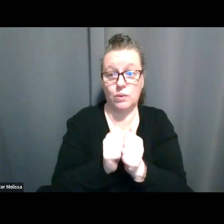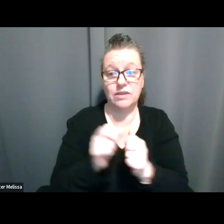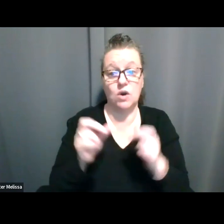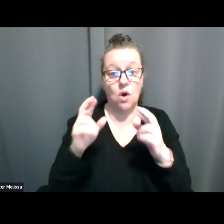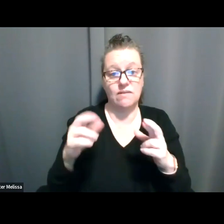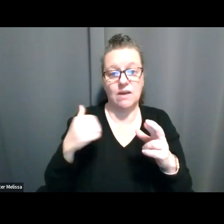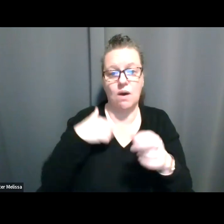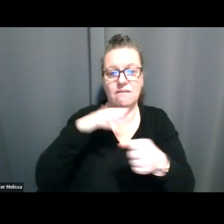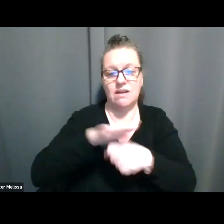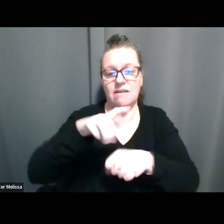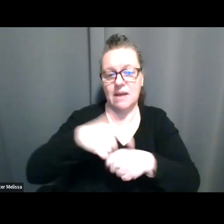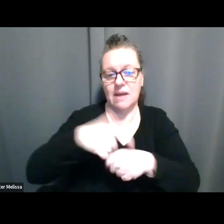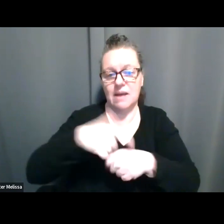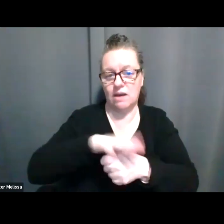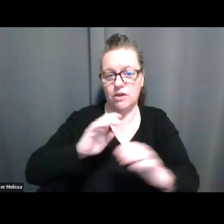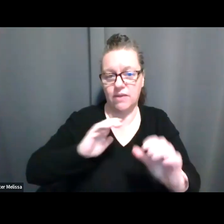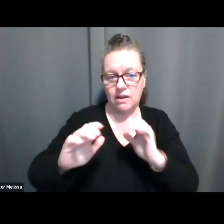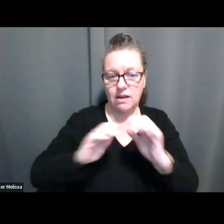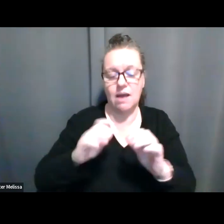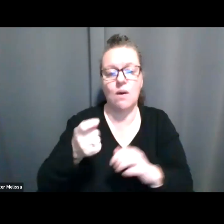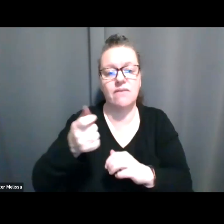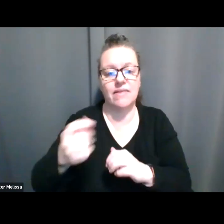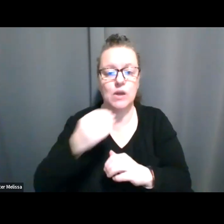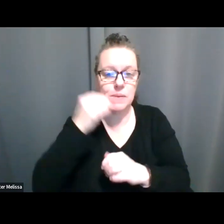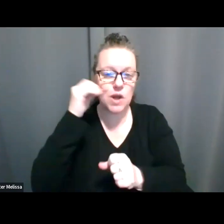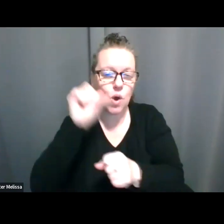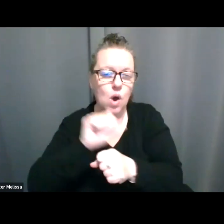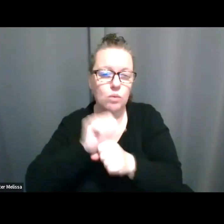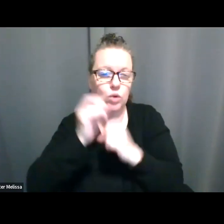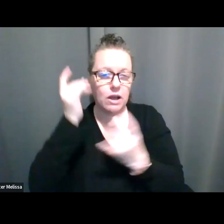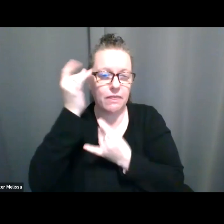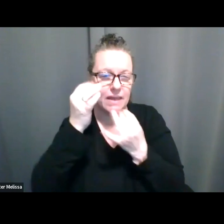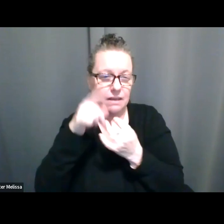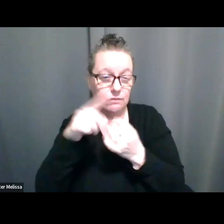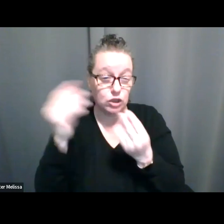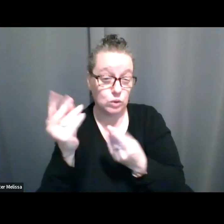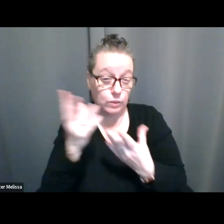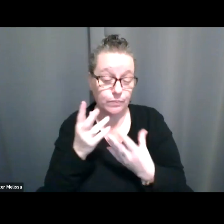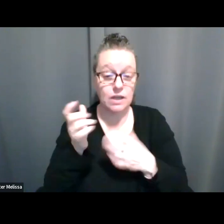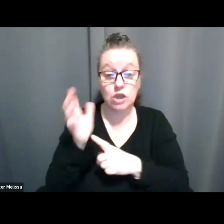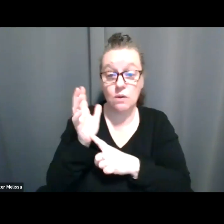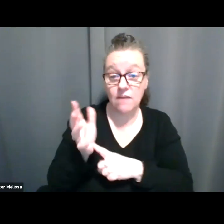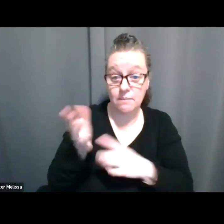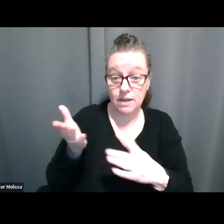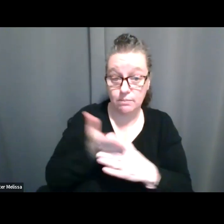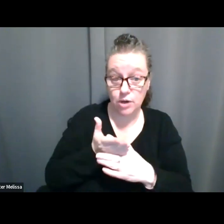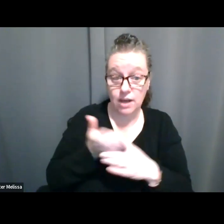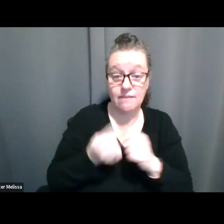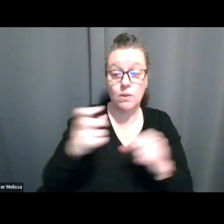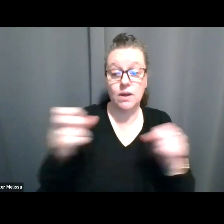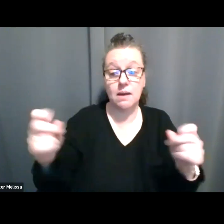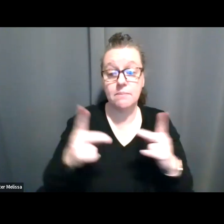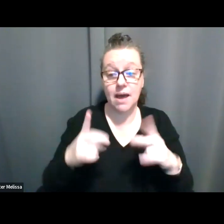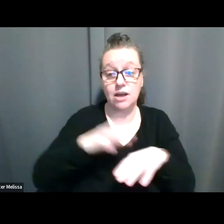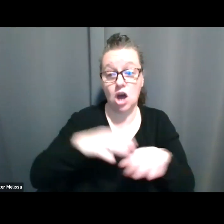that conversation, but we also may have a little homework thinking for you to do to get back to us. So let's take a 5-minute break. If I could ask everyone to be back